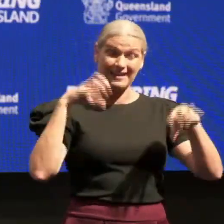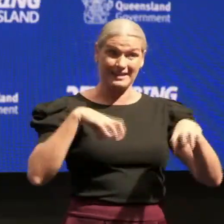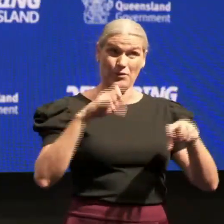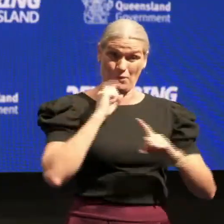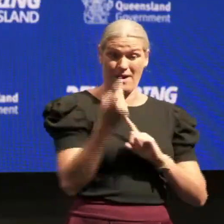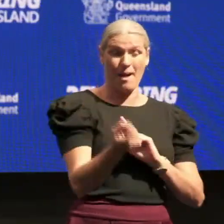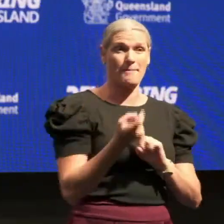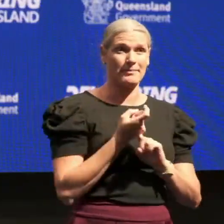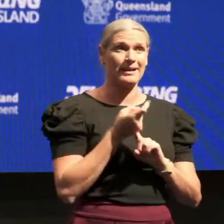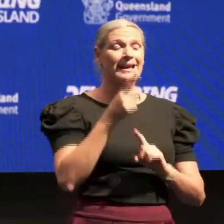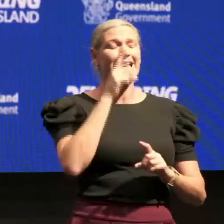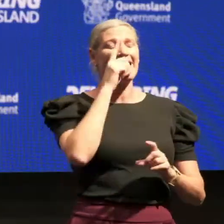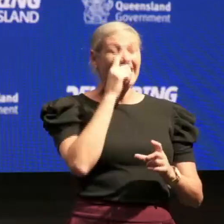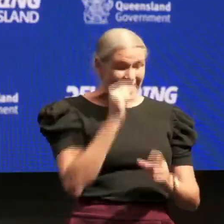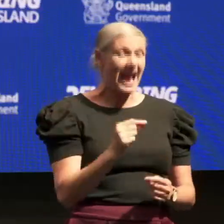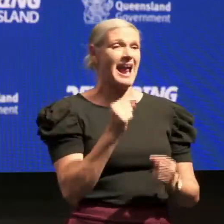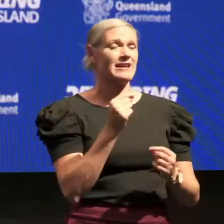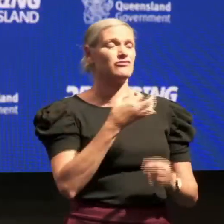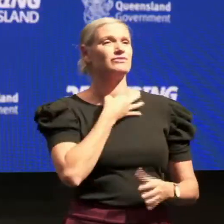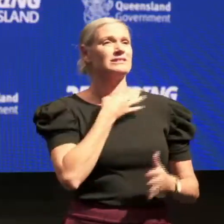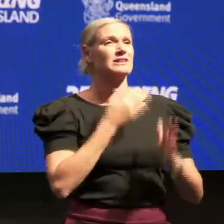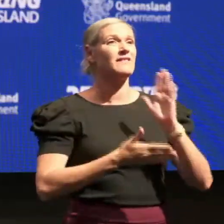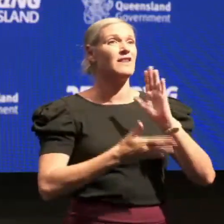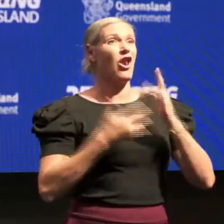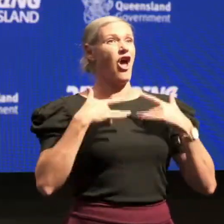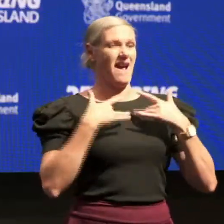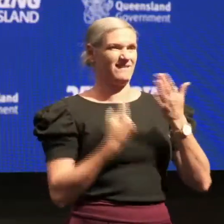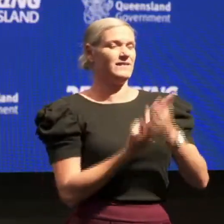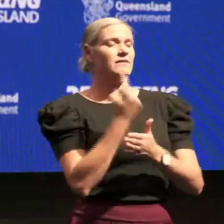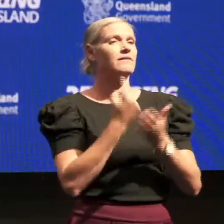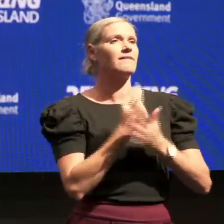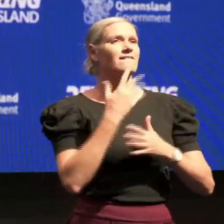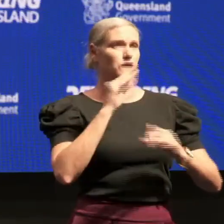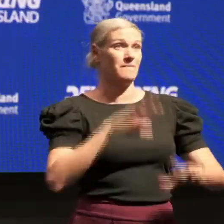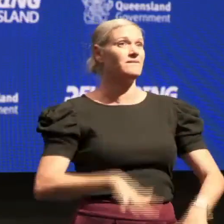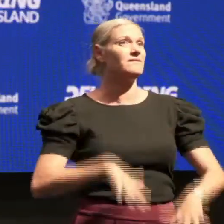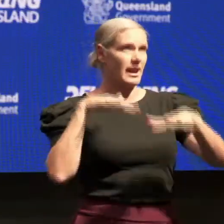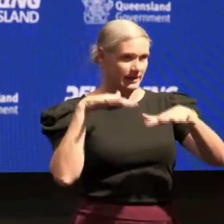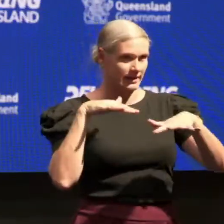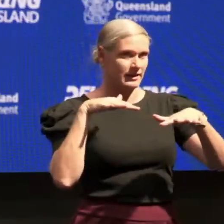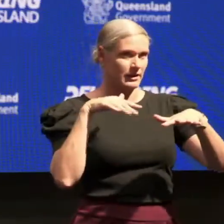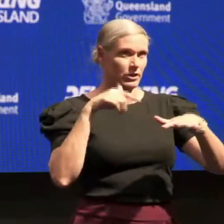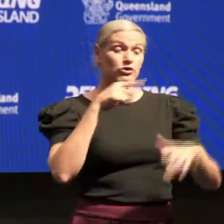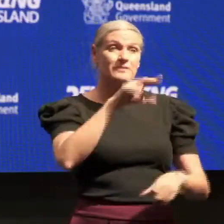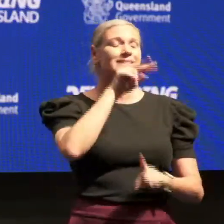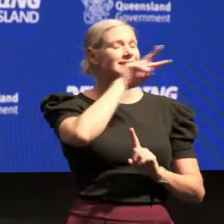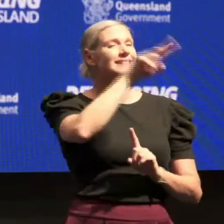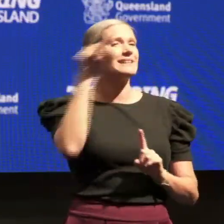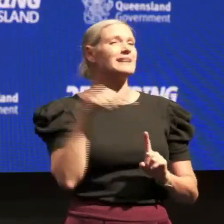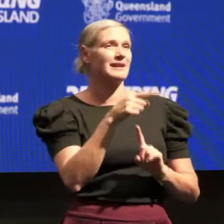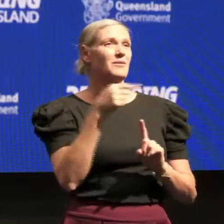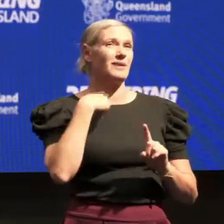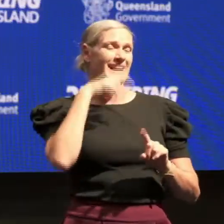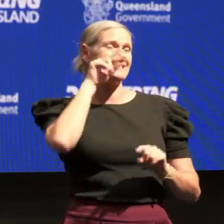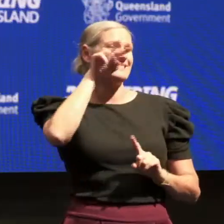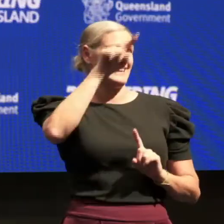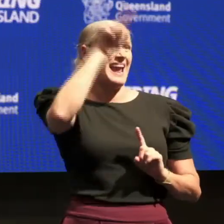which may produce life-threatening flash flooding. And that's the sort of rainfall that we're seeing on the Yungala Range at the